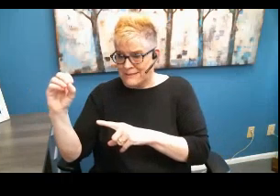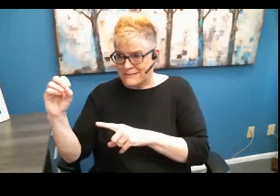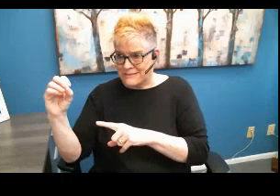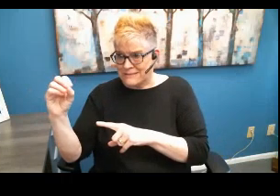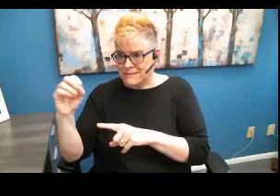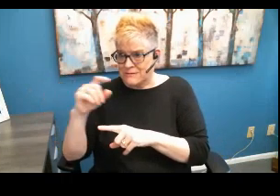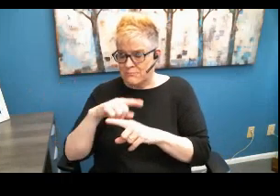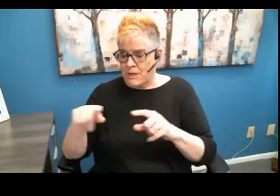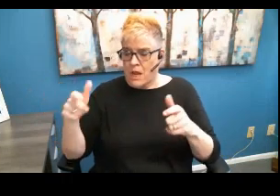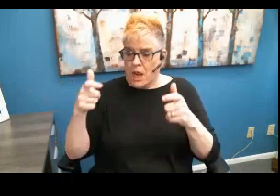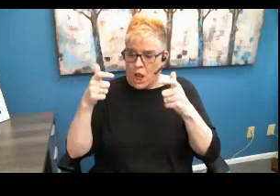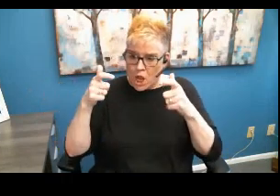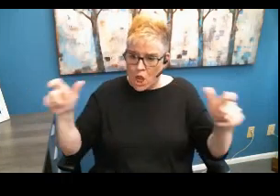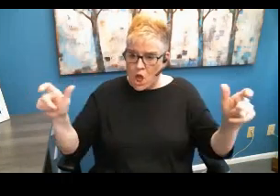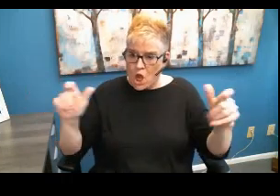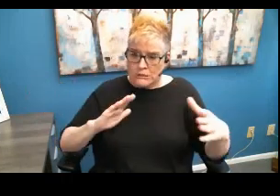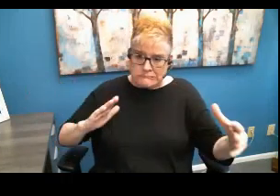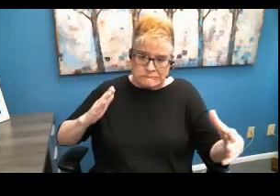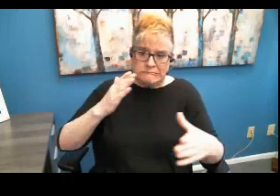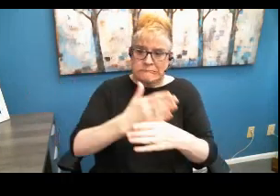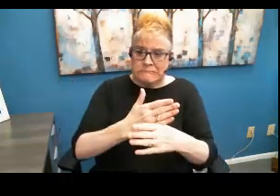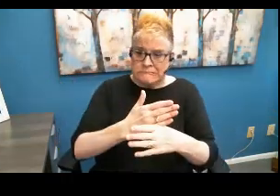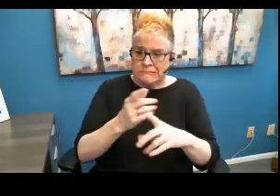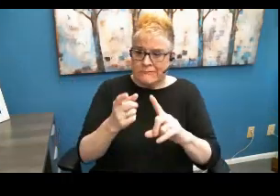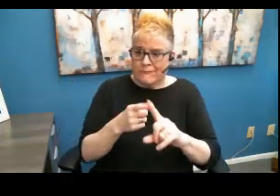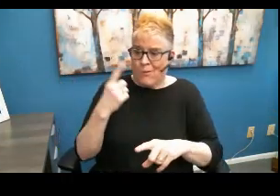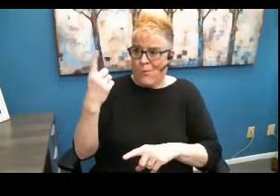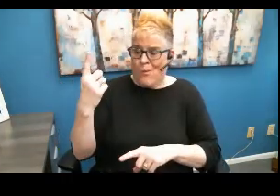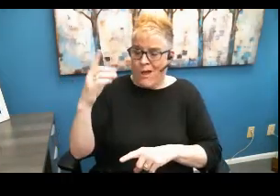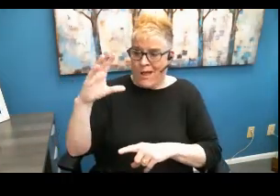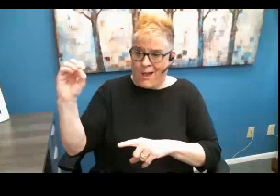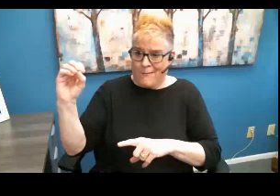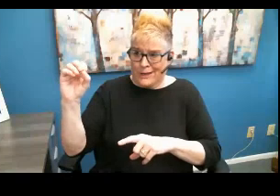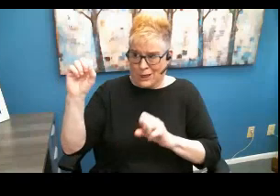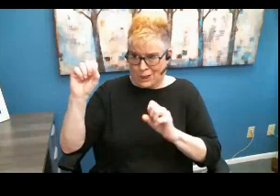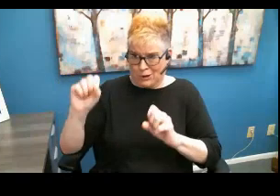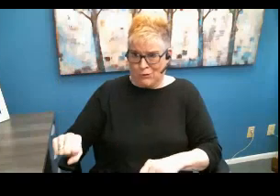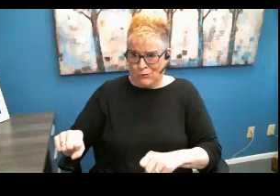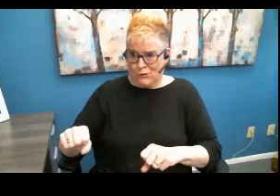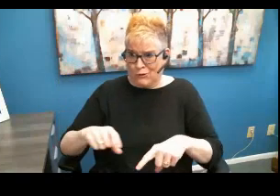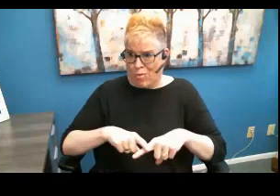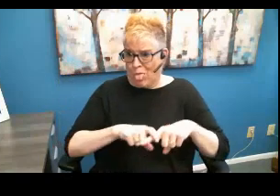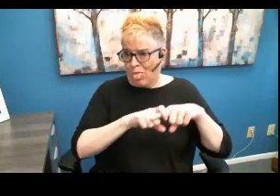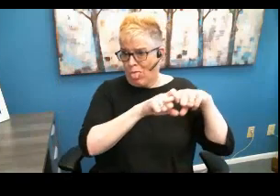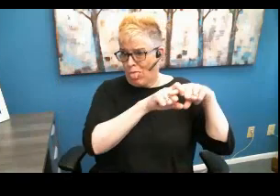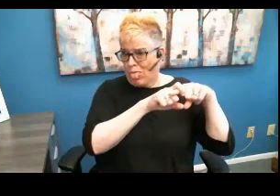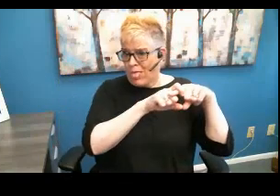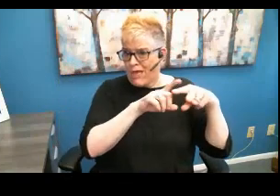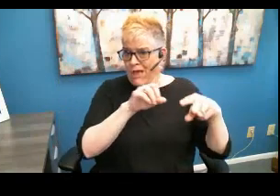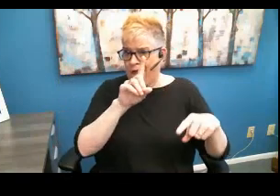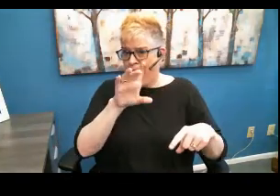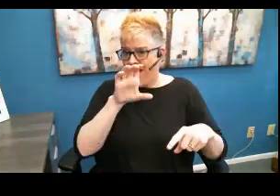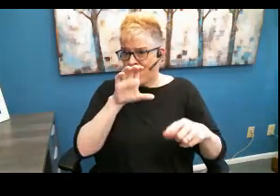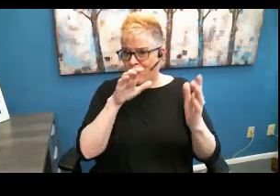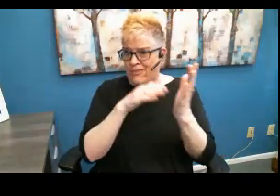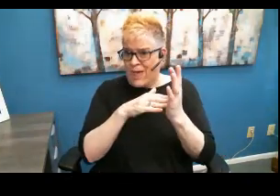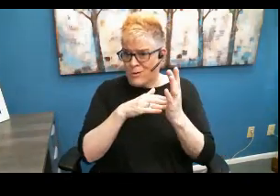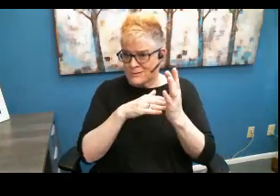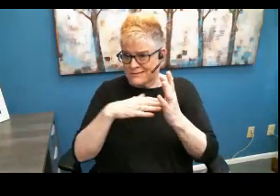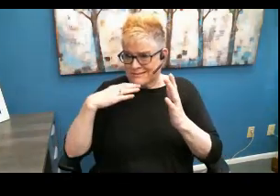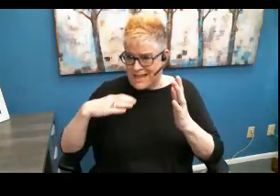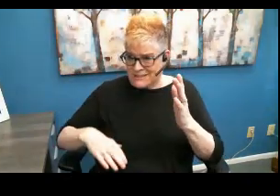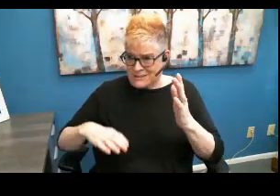a large disruption from one of these transmission companies could take out a couple 100,000 customers potentially, not